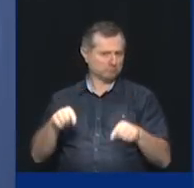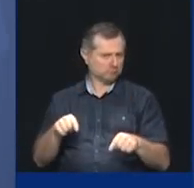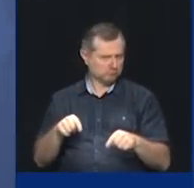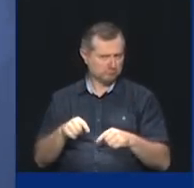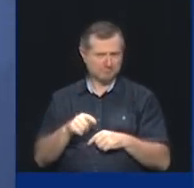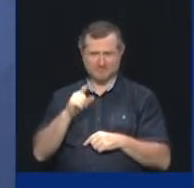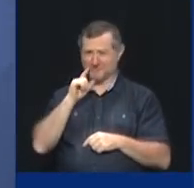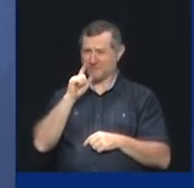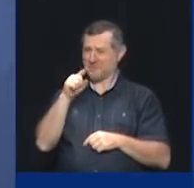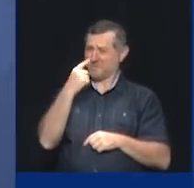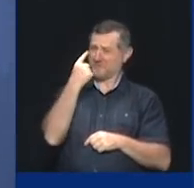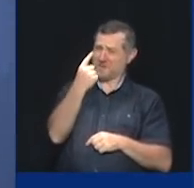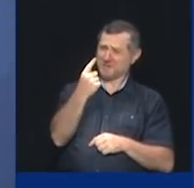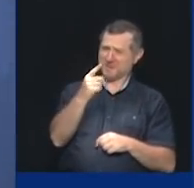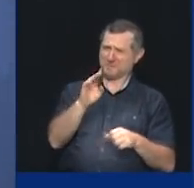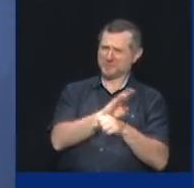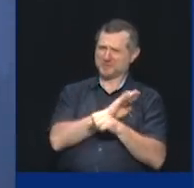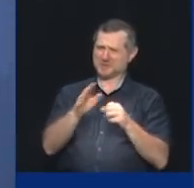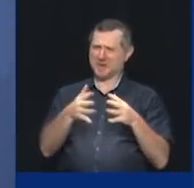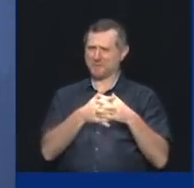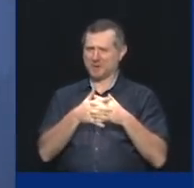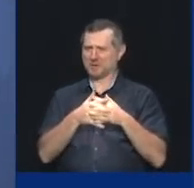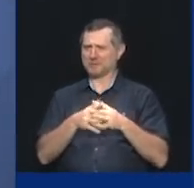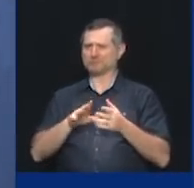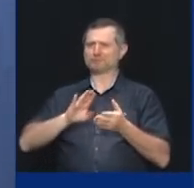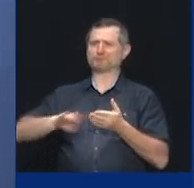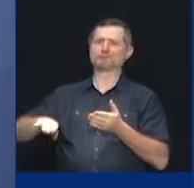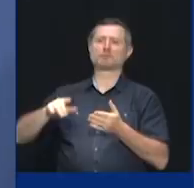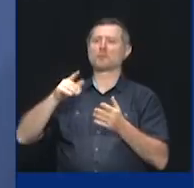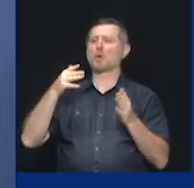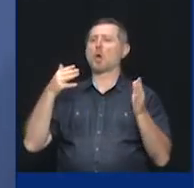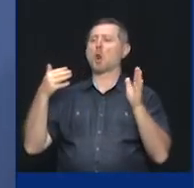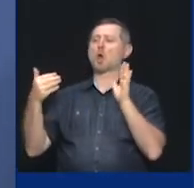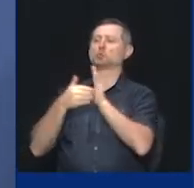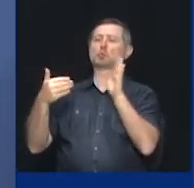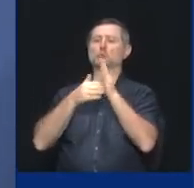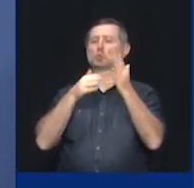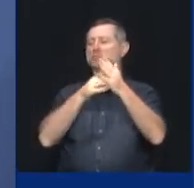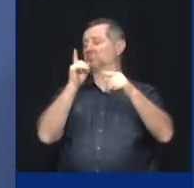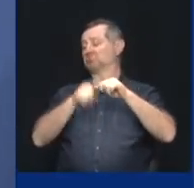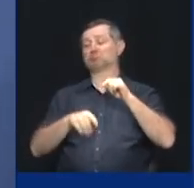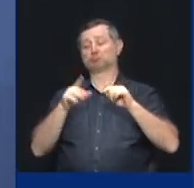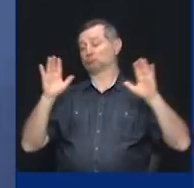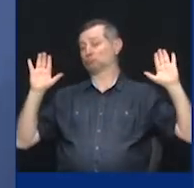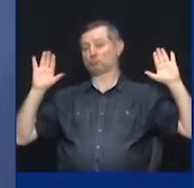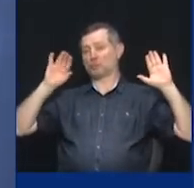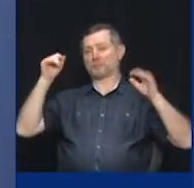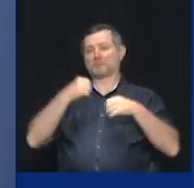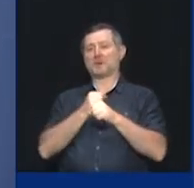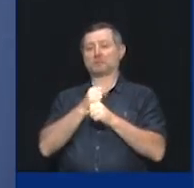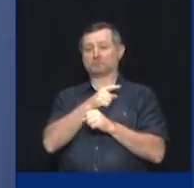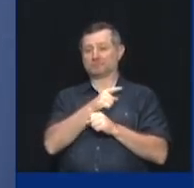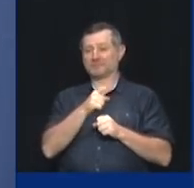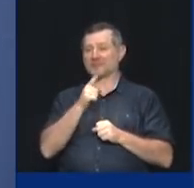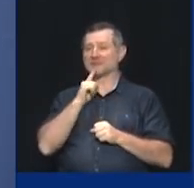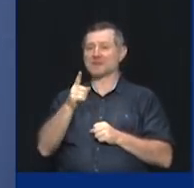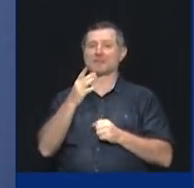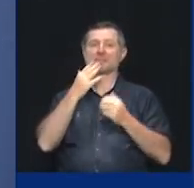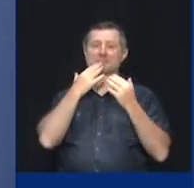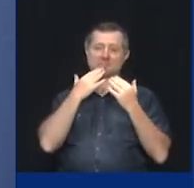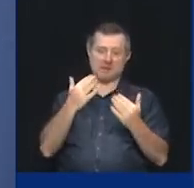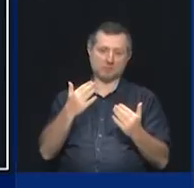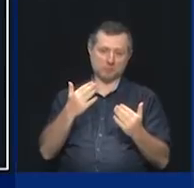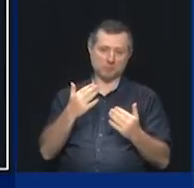America immune from lawsuits are the gun manufacturers, thanks to George Bush and the